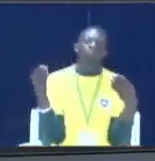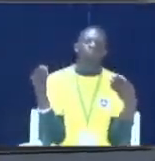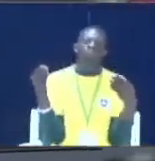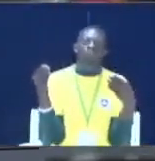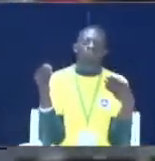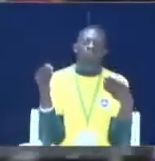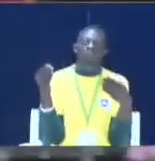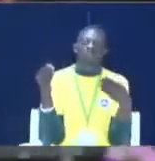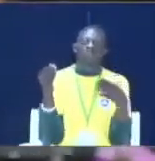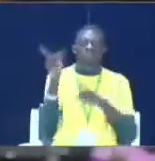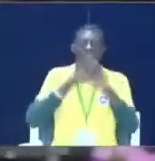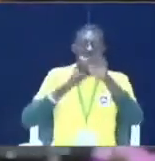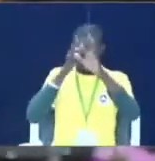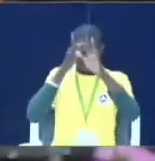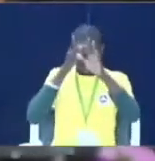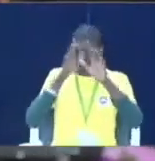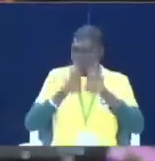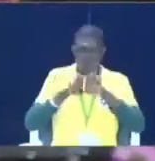Father, open my eyes.